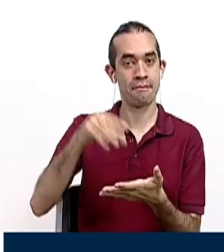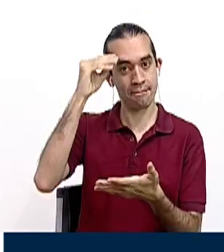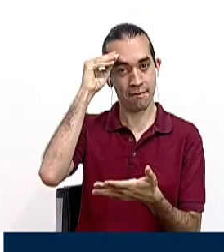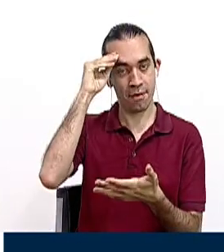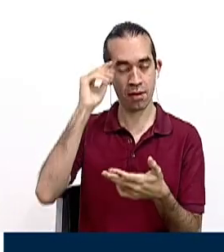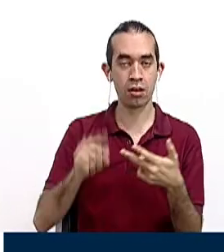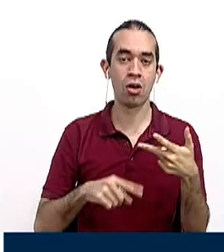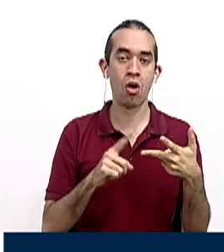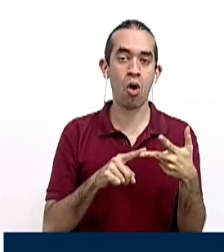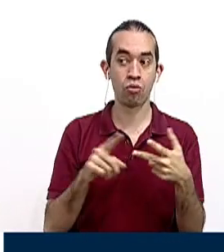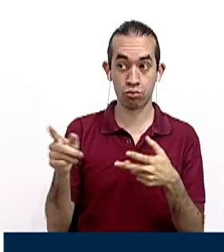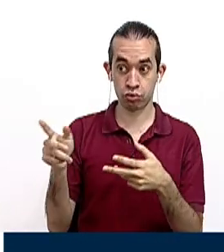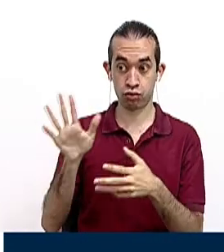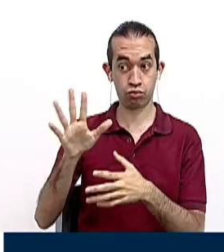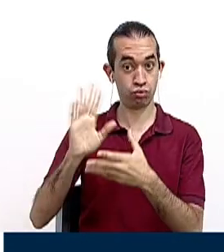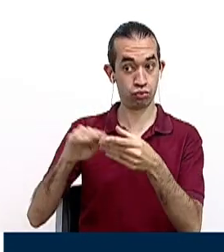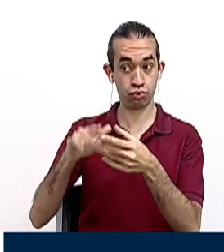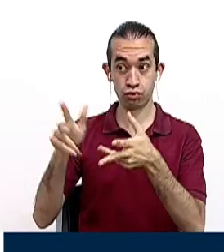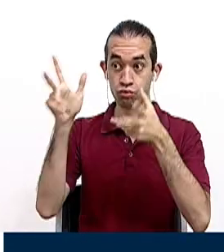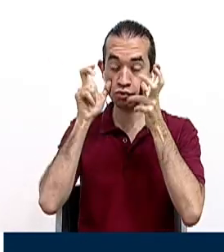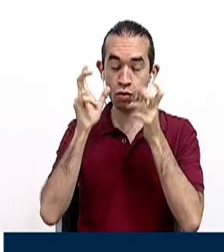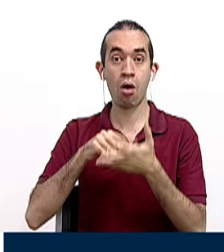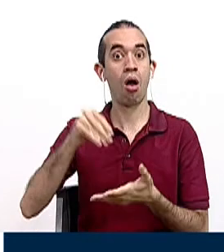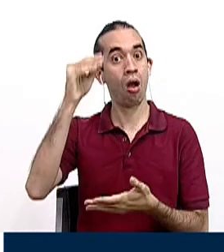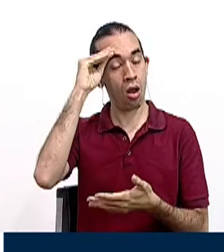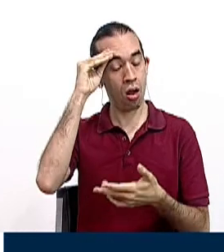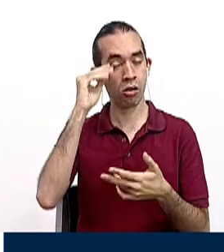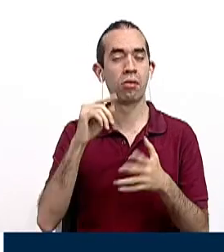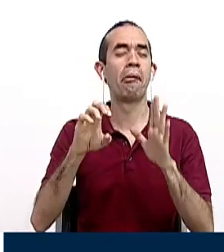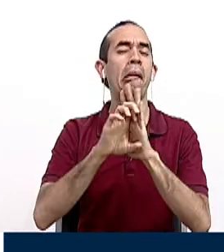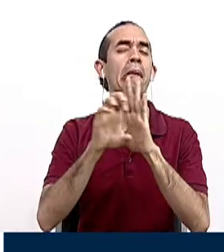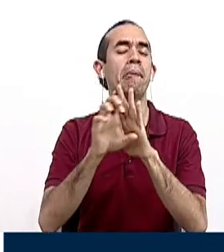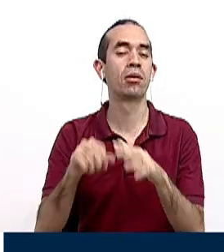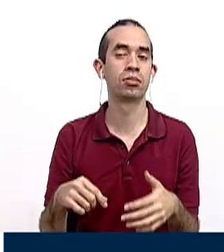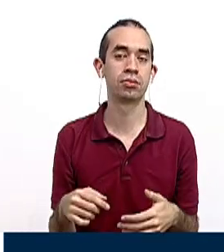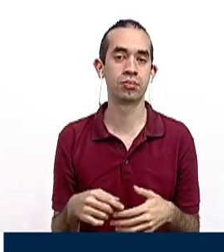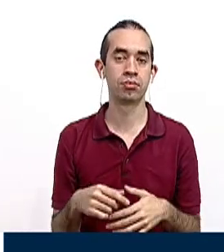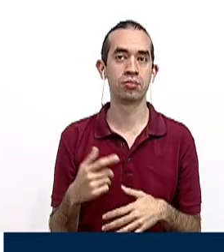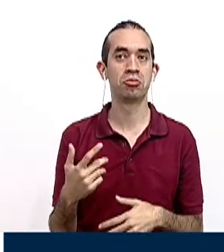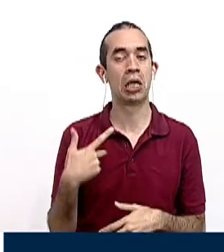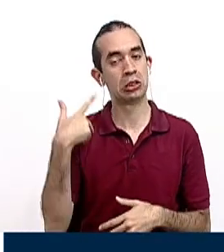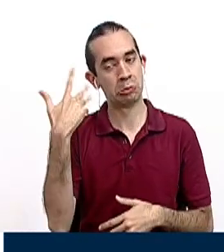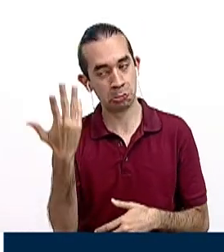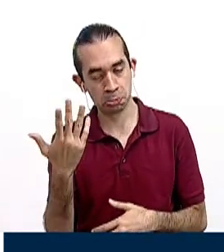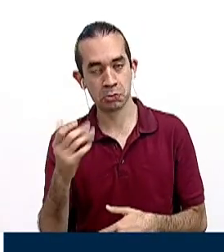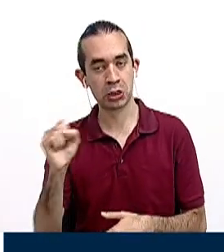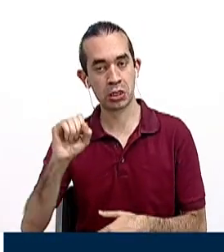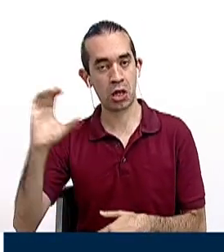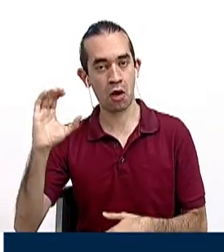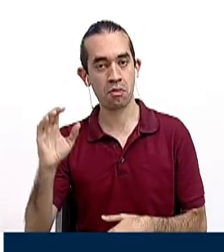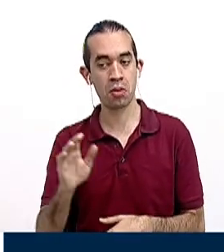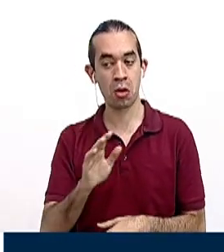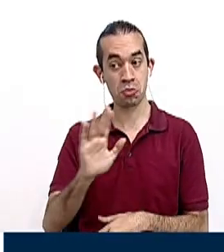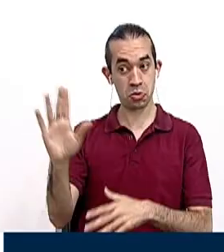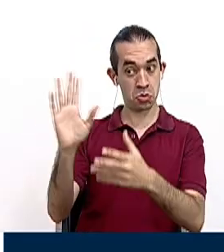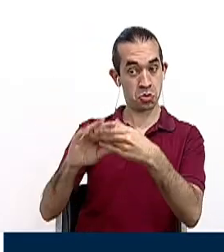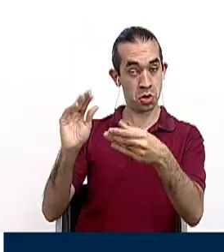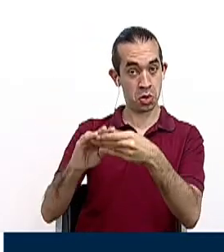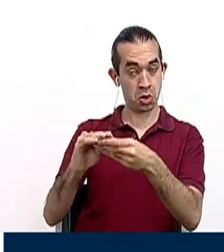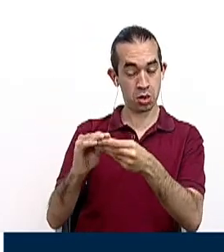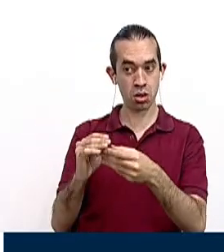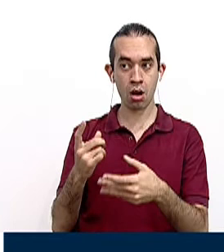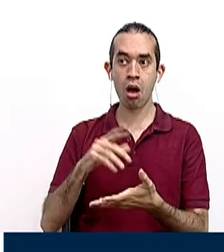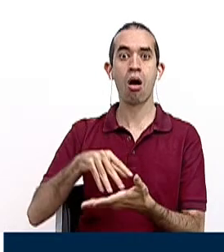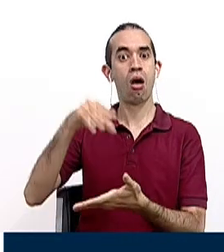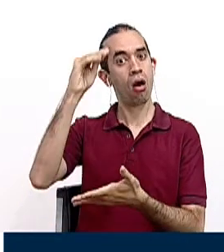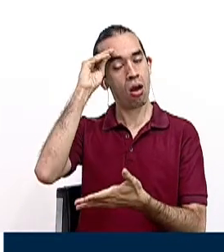I learned that. So just to give you an example, I can say, Dear Sandra Kaufman, from your story, I learned